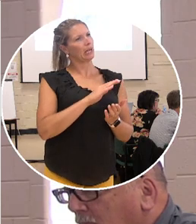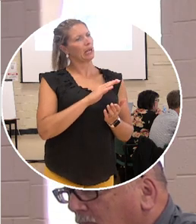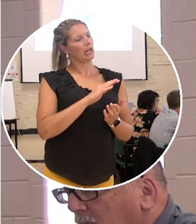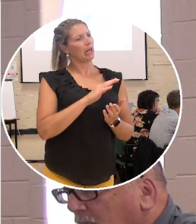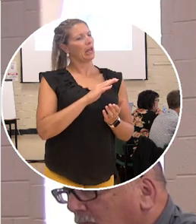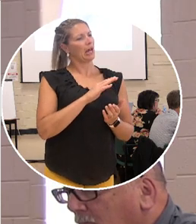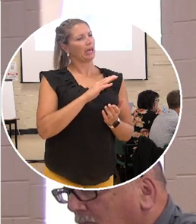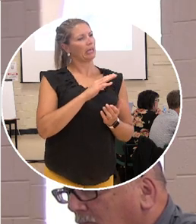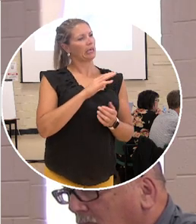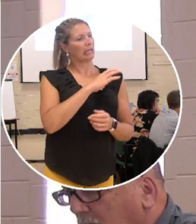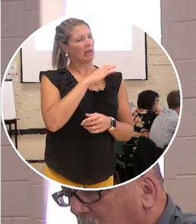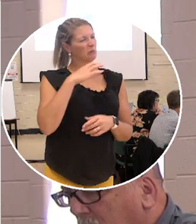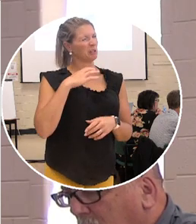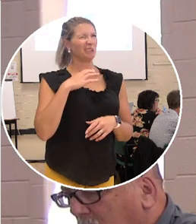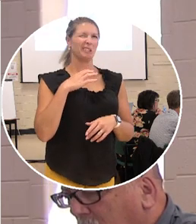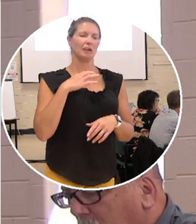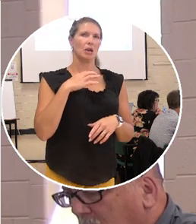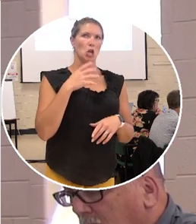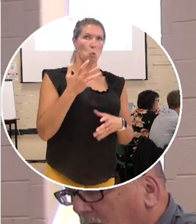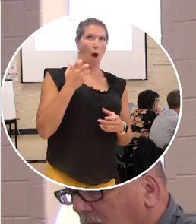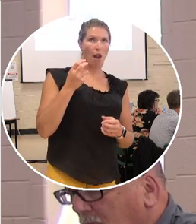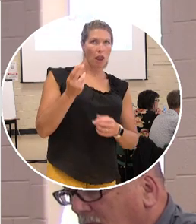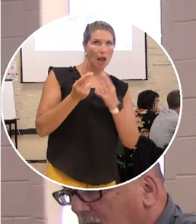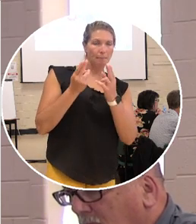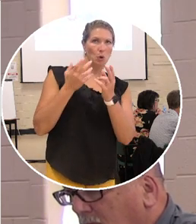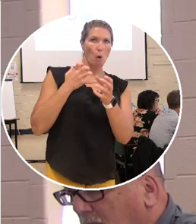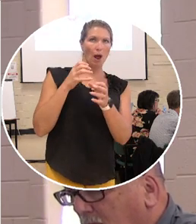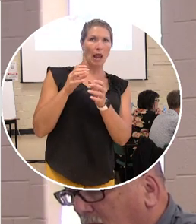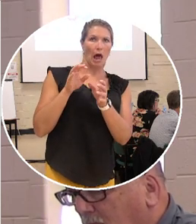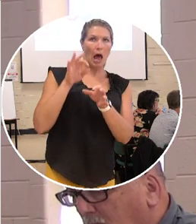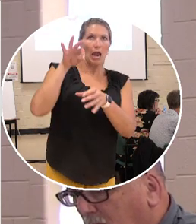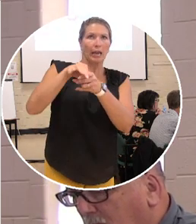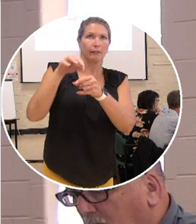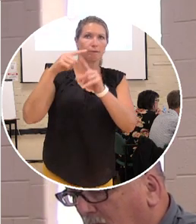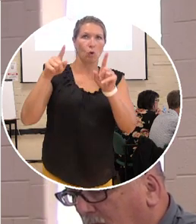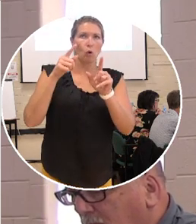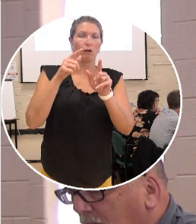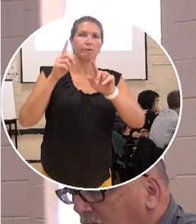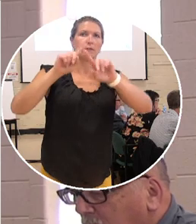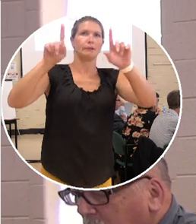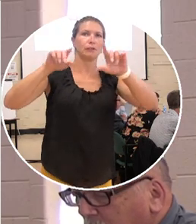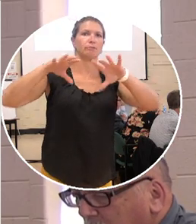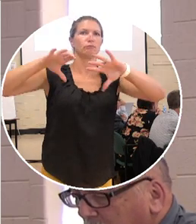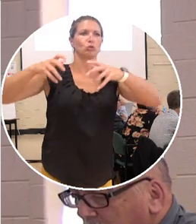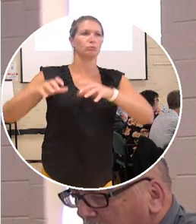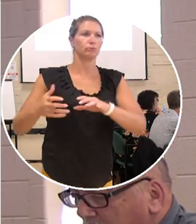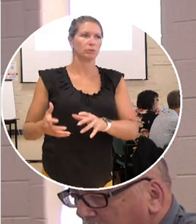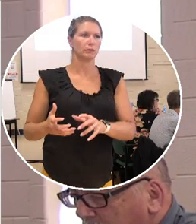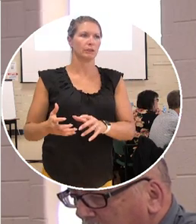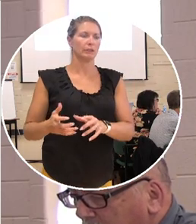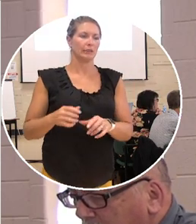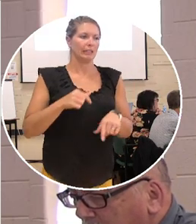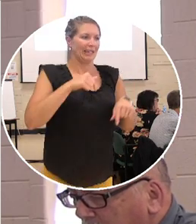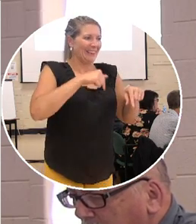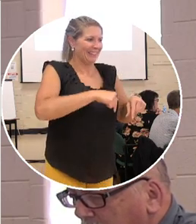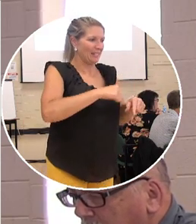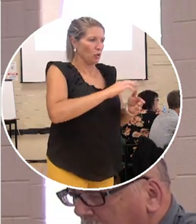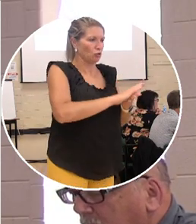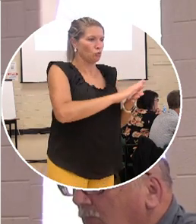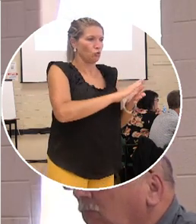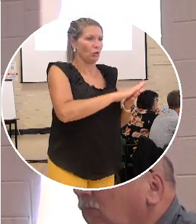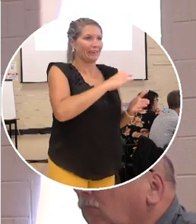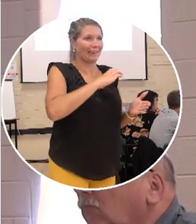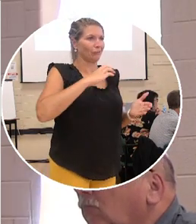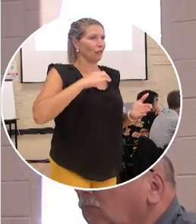higher office. From my opinion, public opinion, the school council is not a public office.